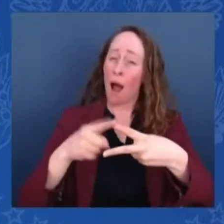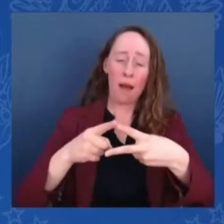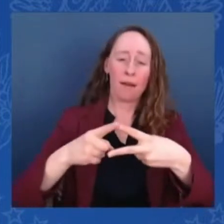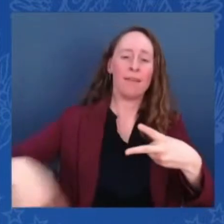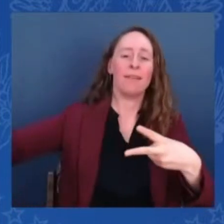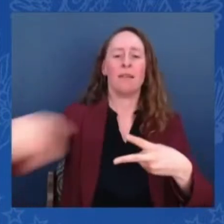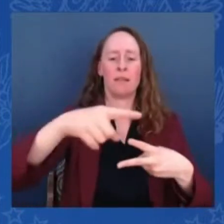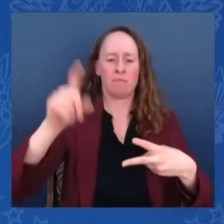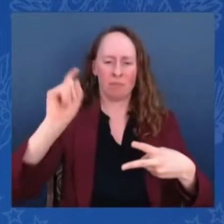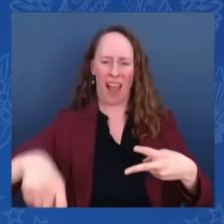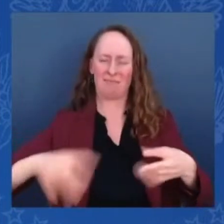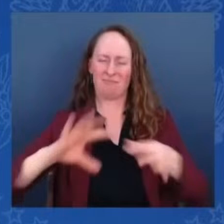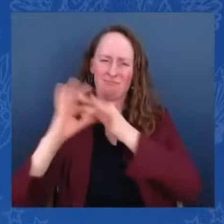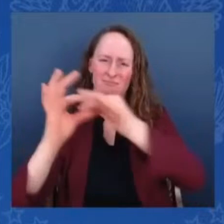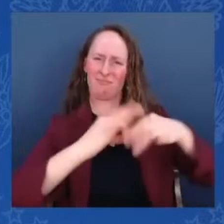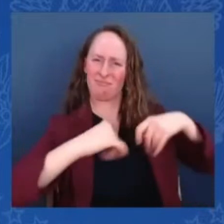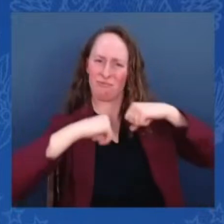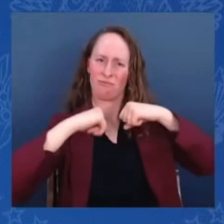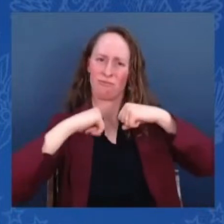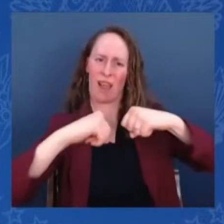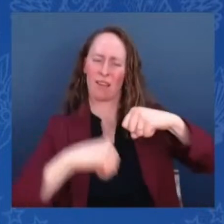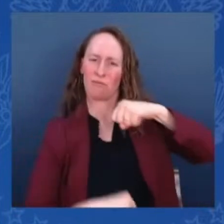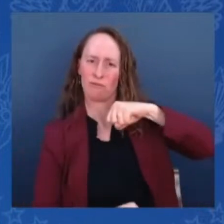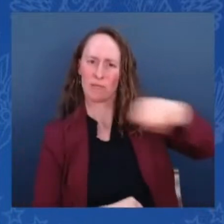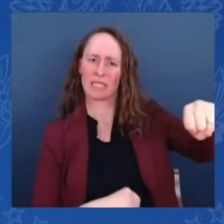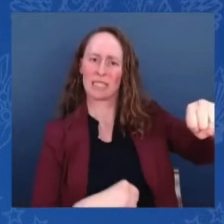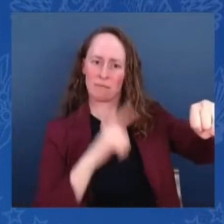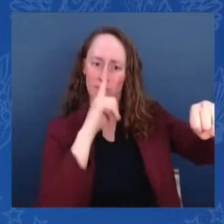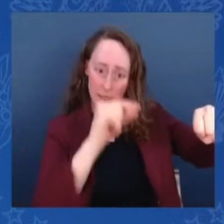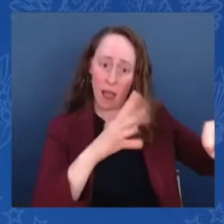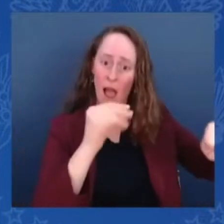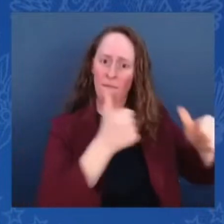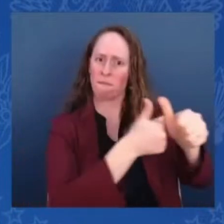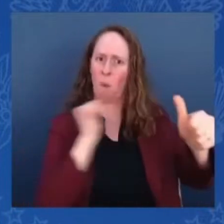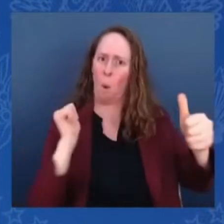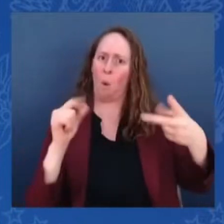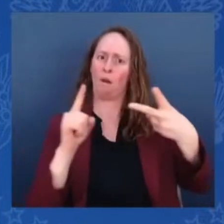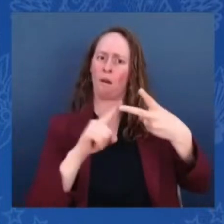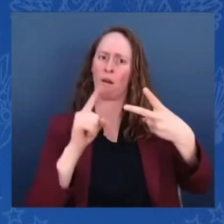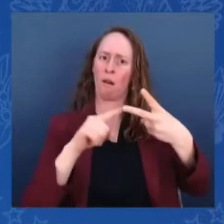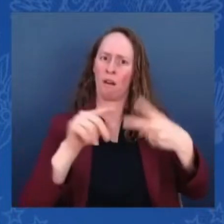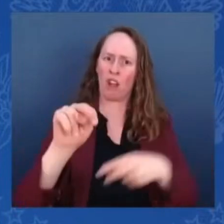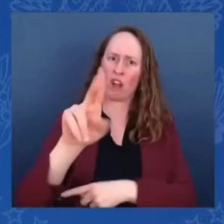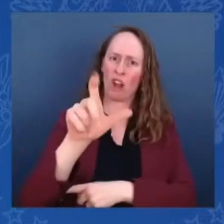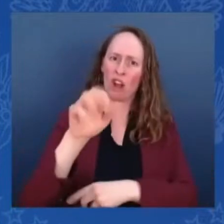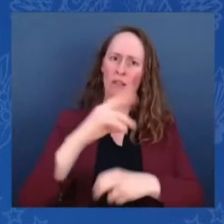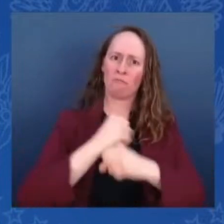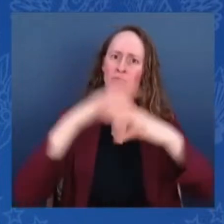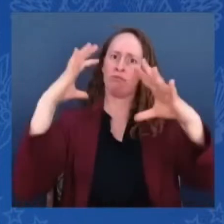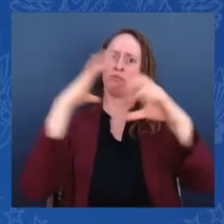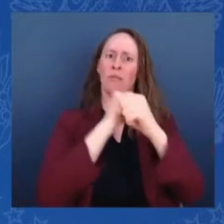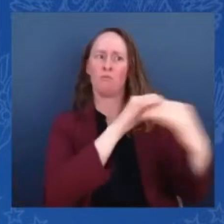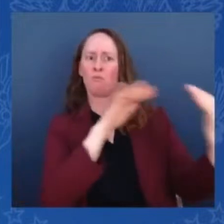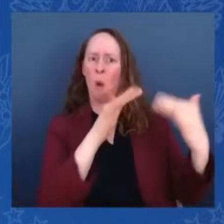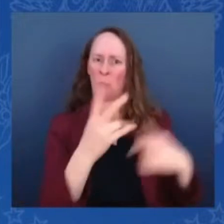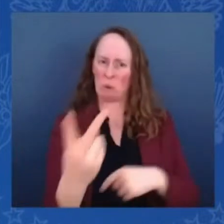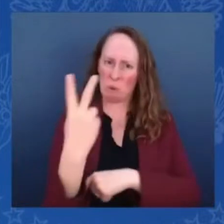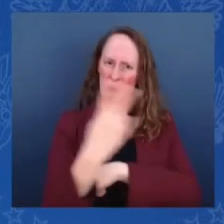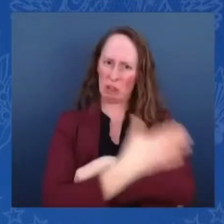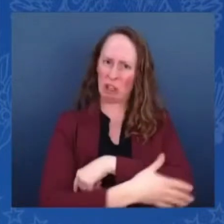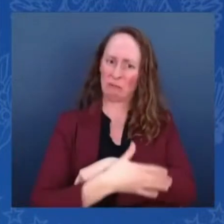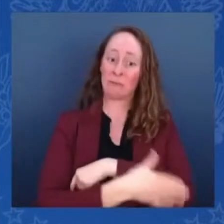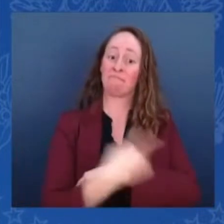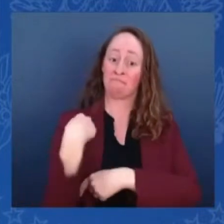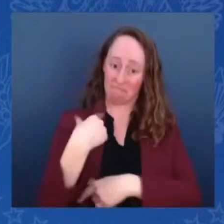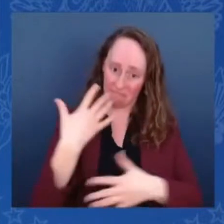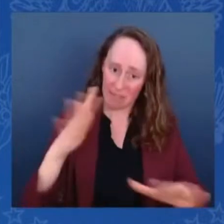to avoid war between two nuclear powers. We did both those things. And today, Ukraine